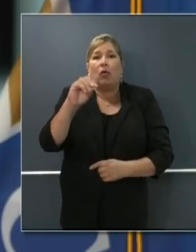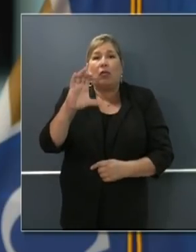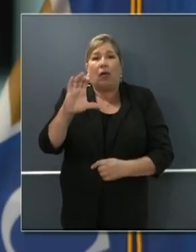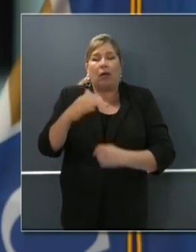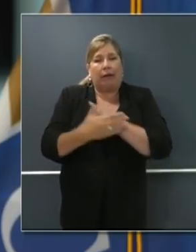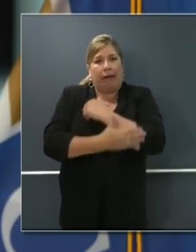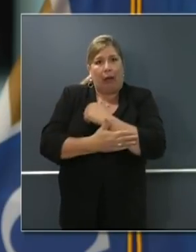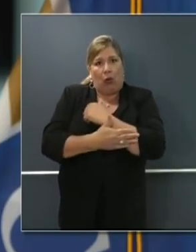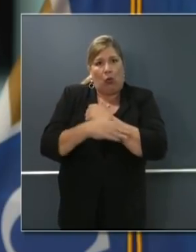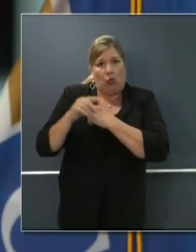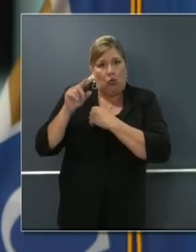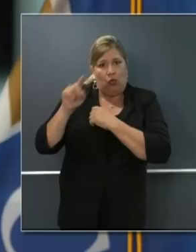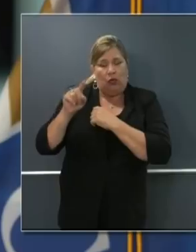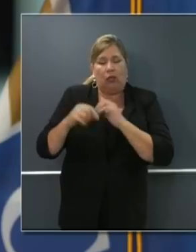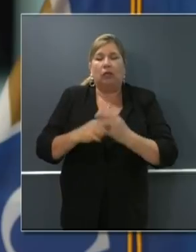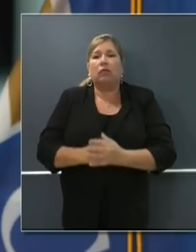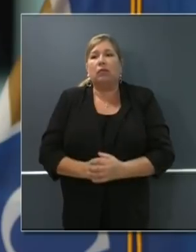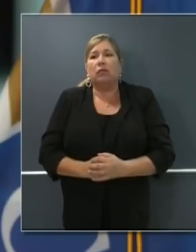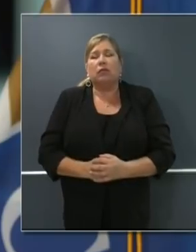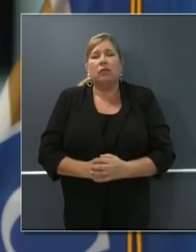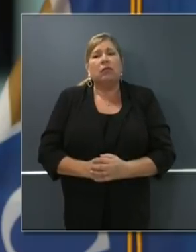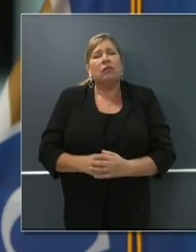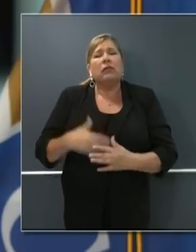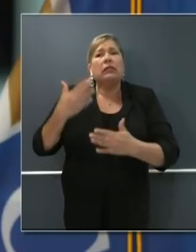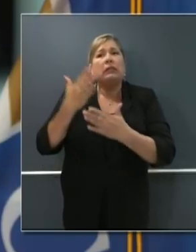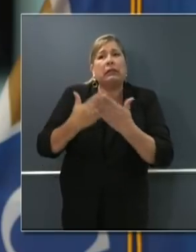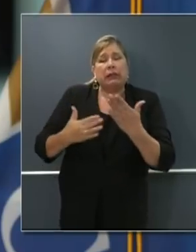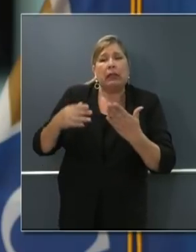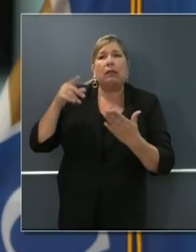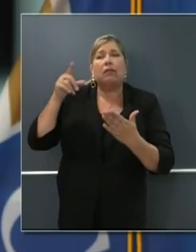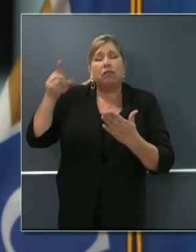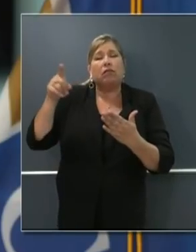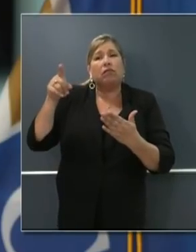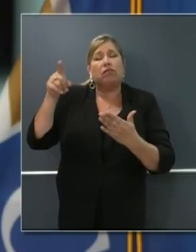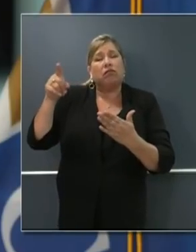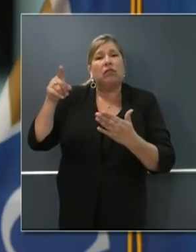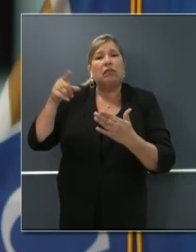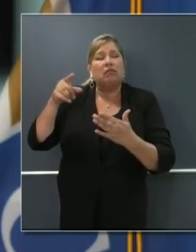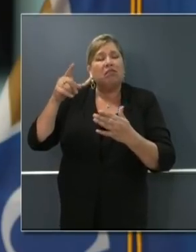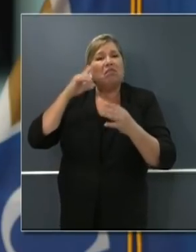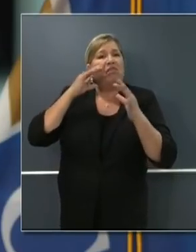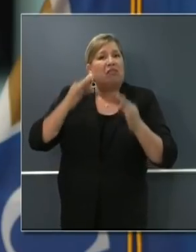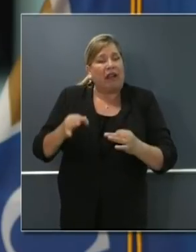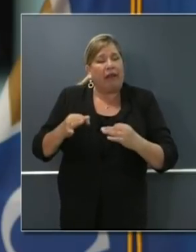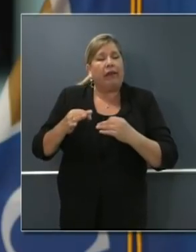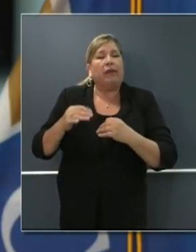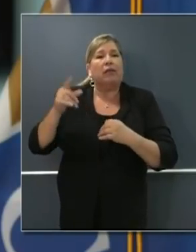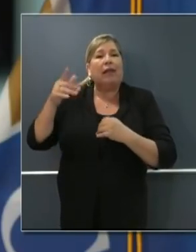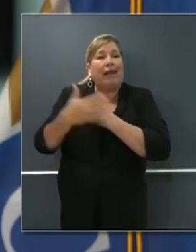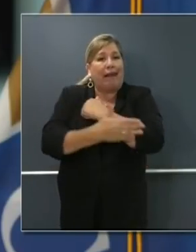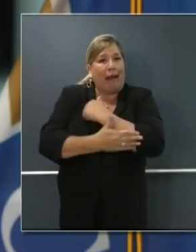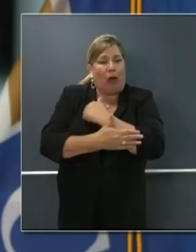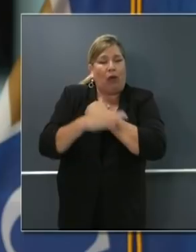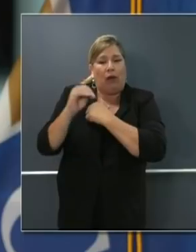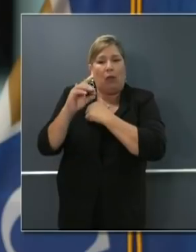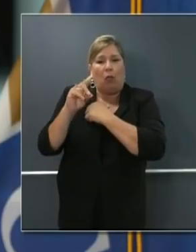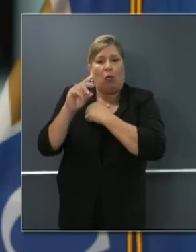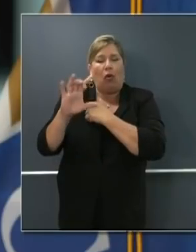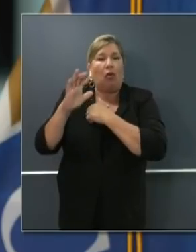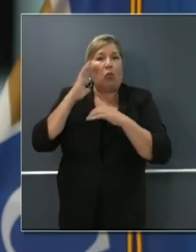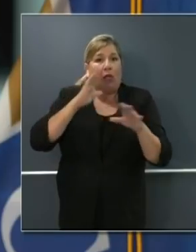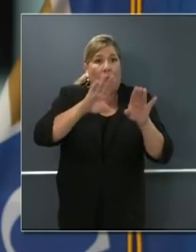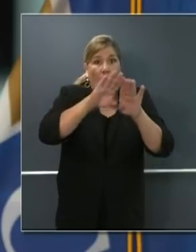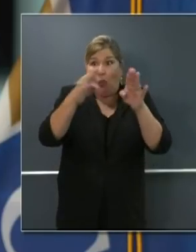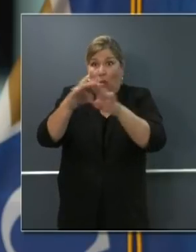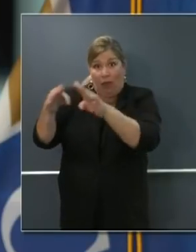tomorrow, as long as they follow some county-specific guidelines. Is this something that the state is, A,